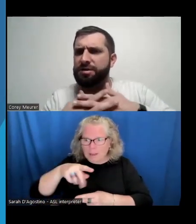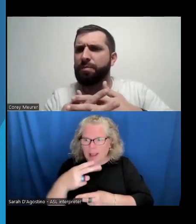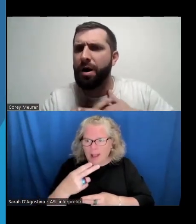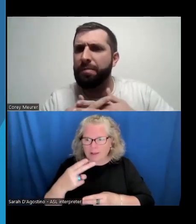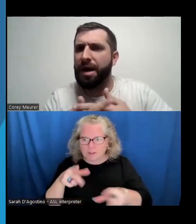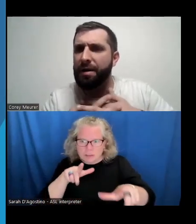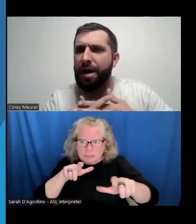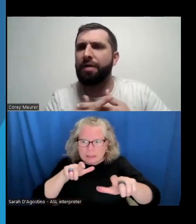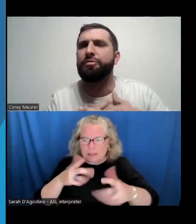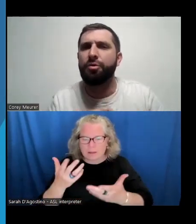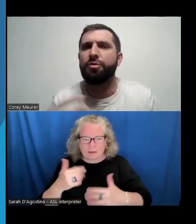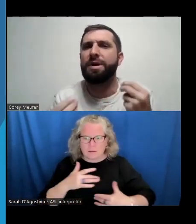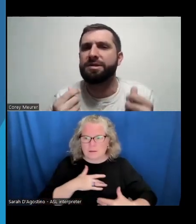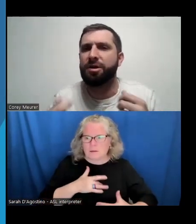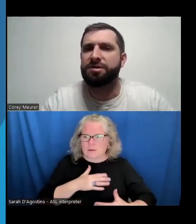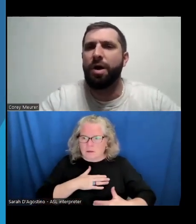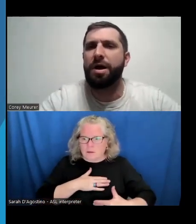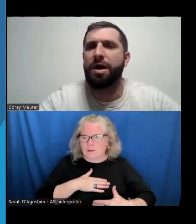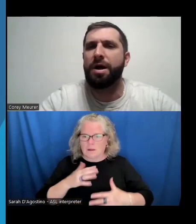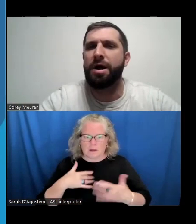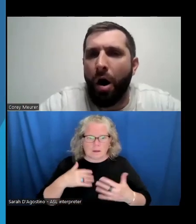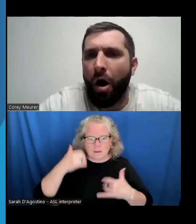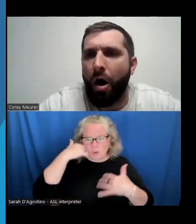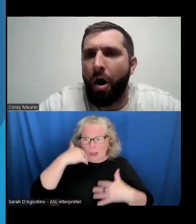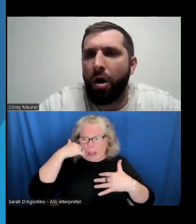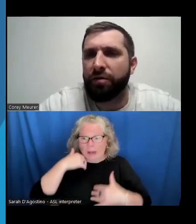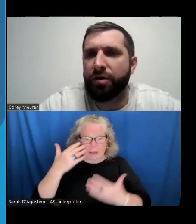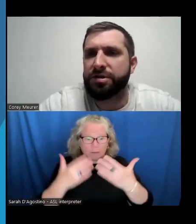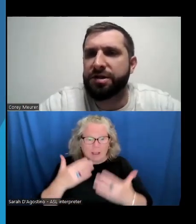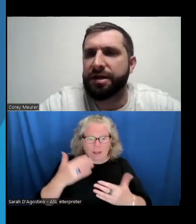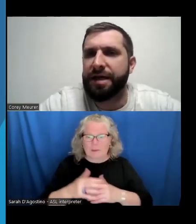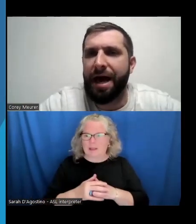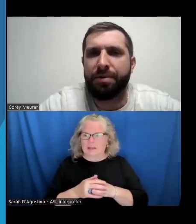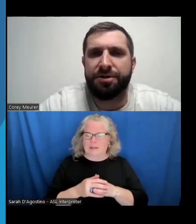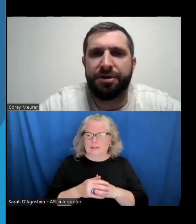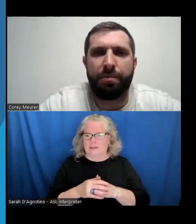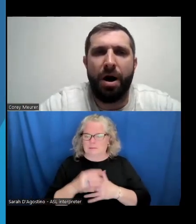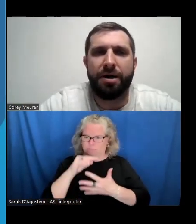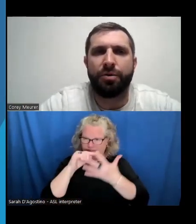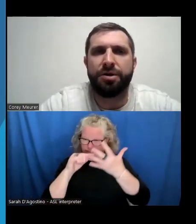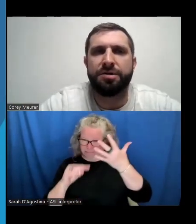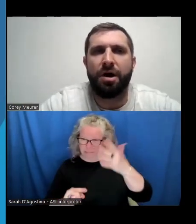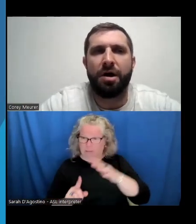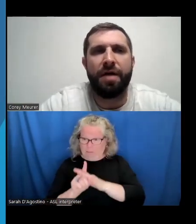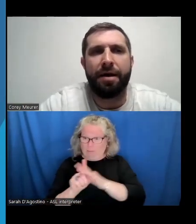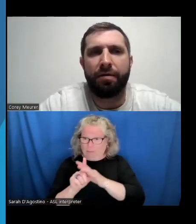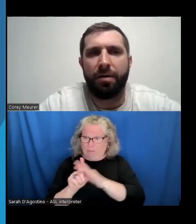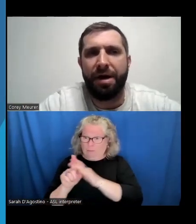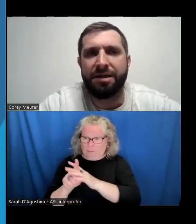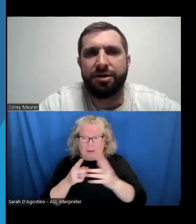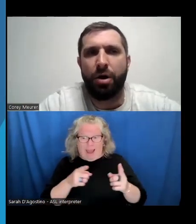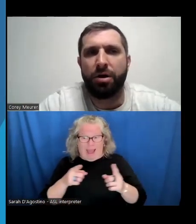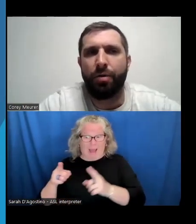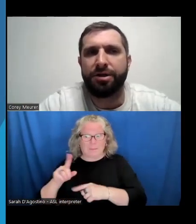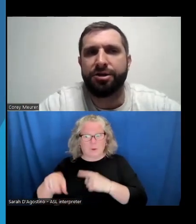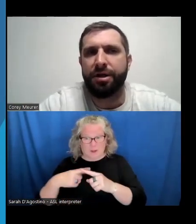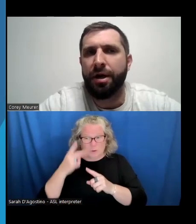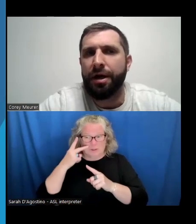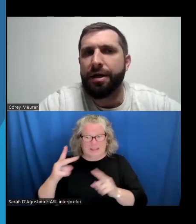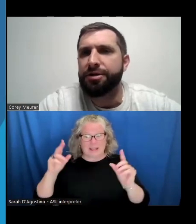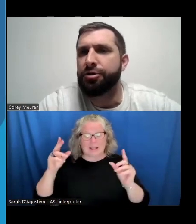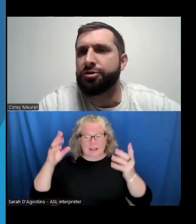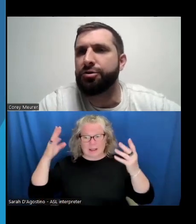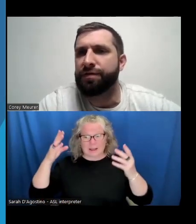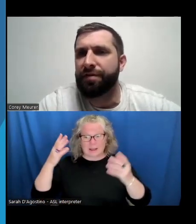heart starts to pump and kind of pound through. You might start sweating. All of those things happen to your body when you saw that. Now, let me ask you all a